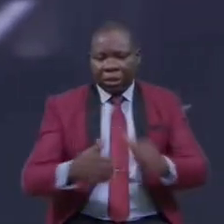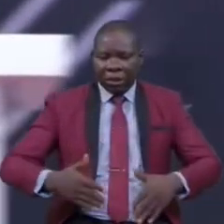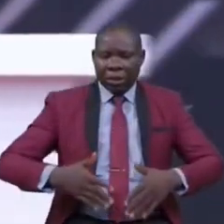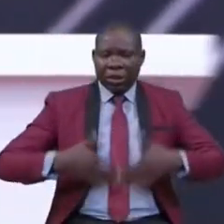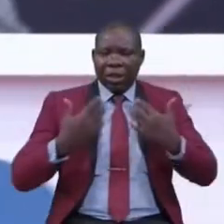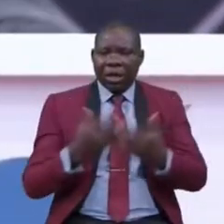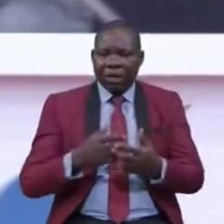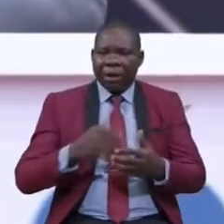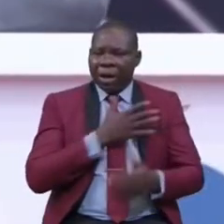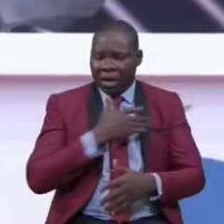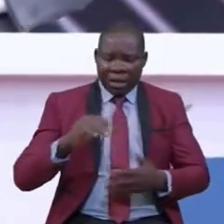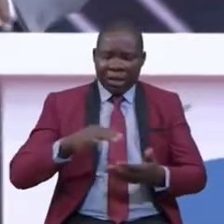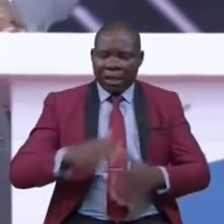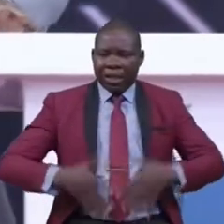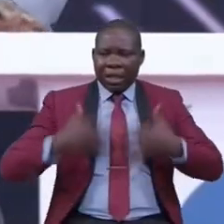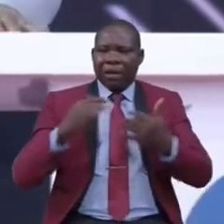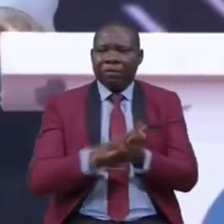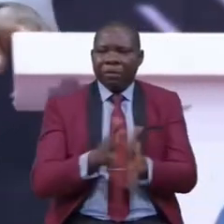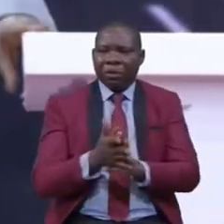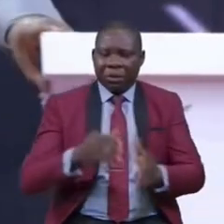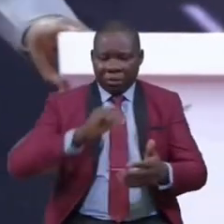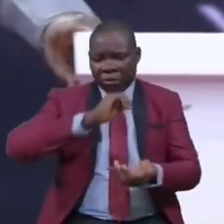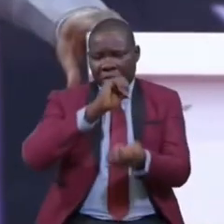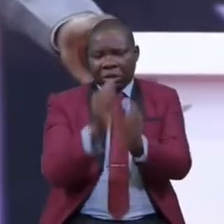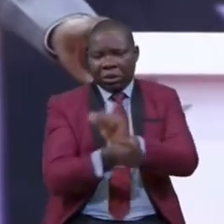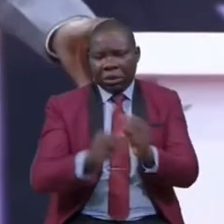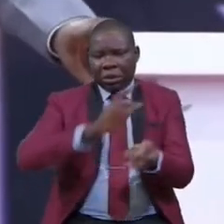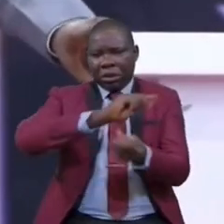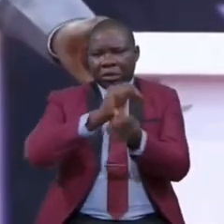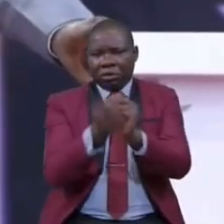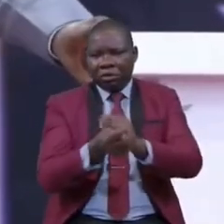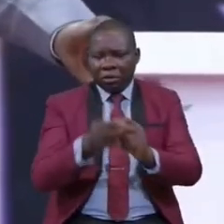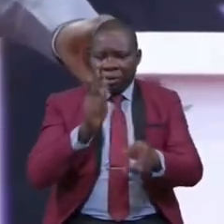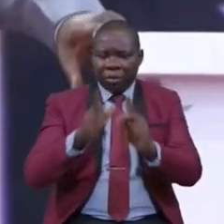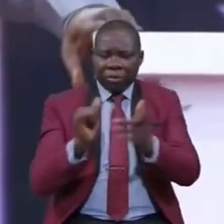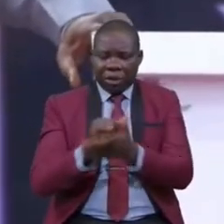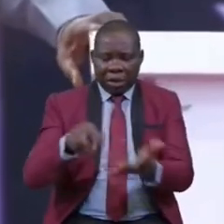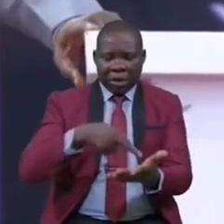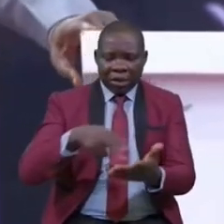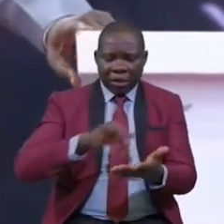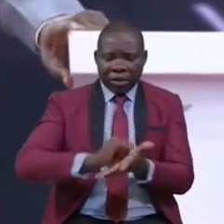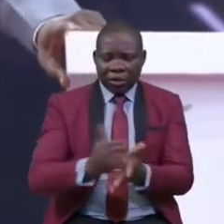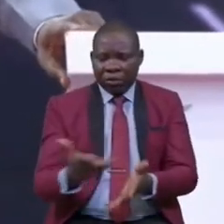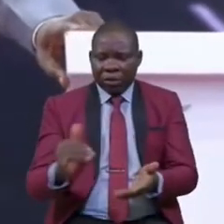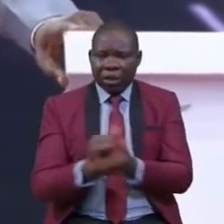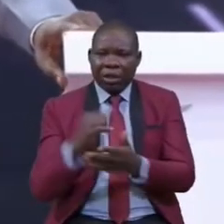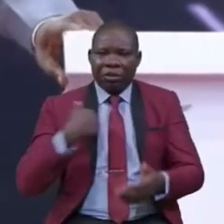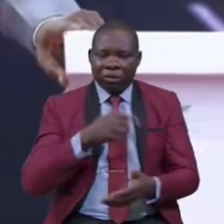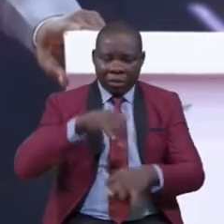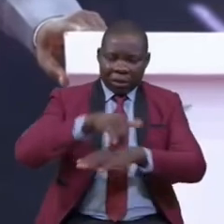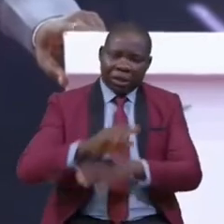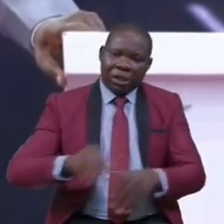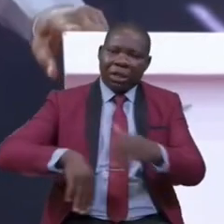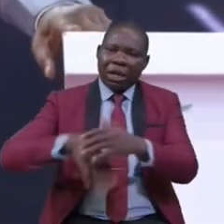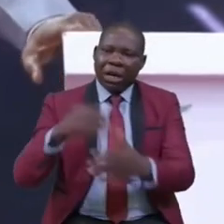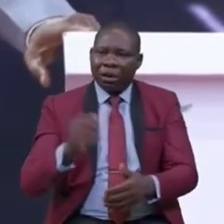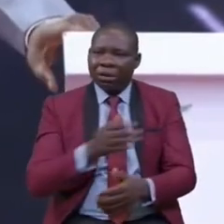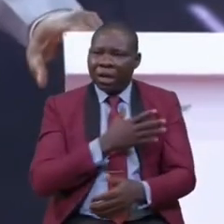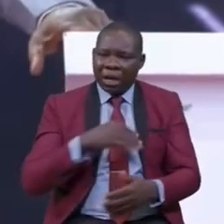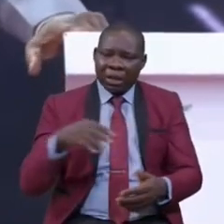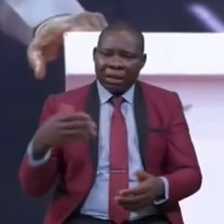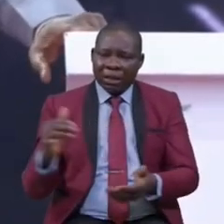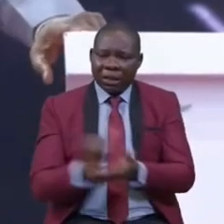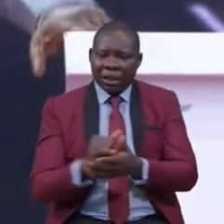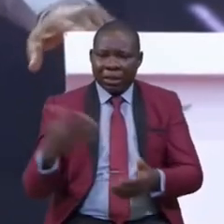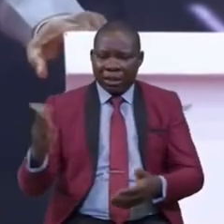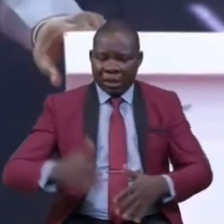people there who read those things were sent out, and whose lives were taught, they were the people saying, this